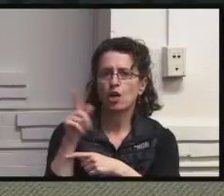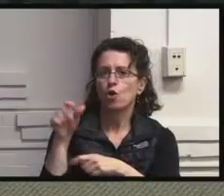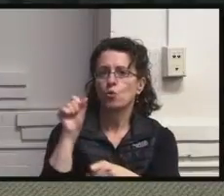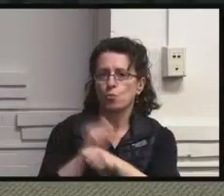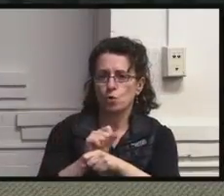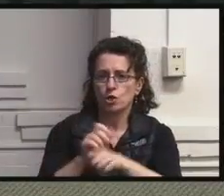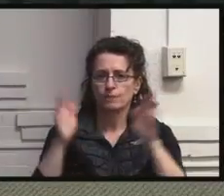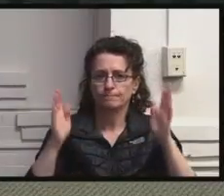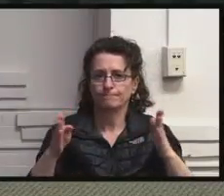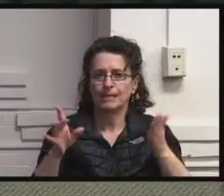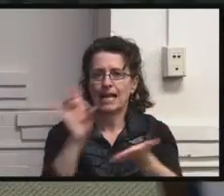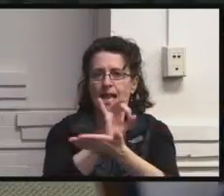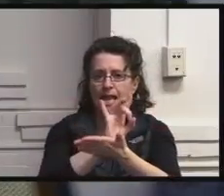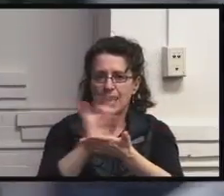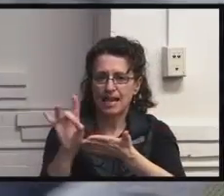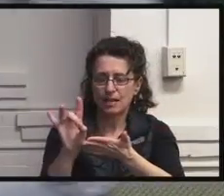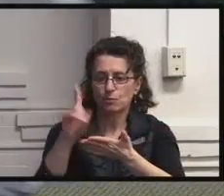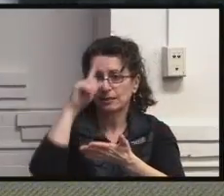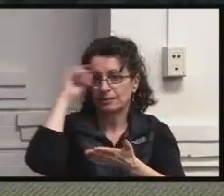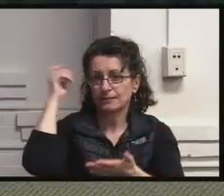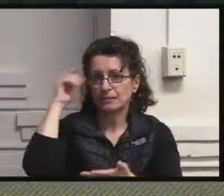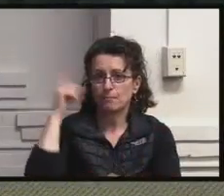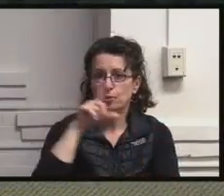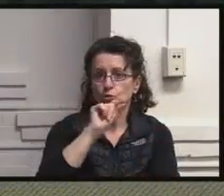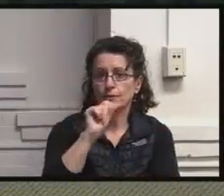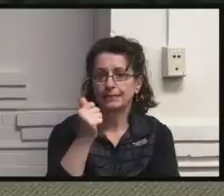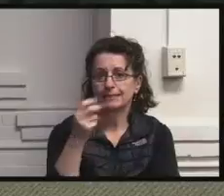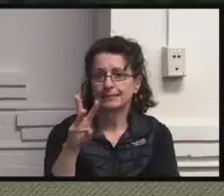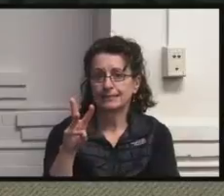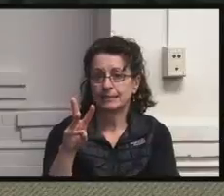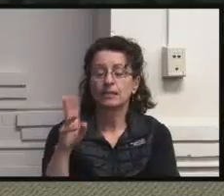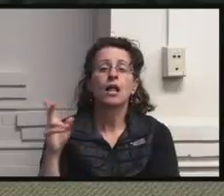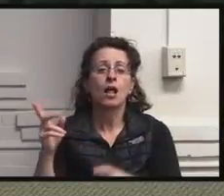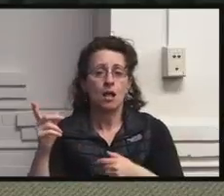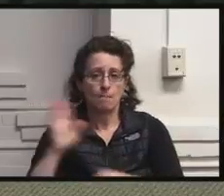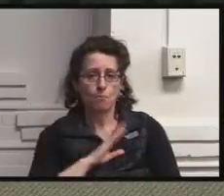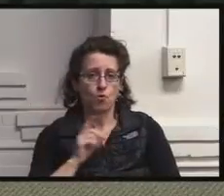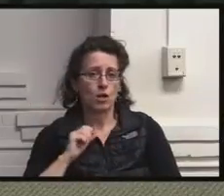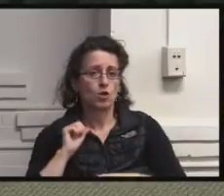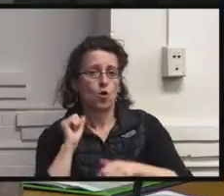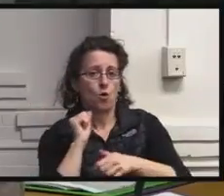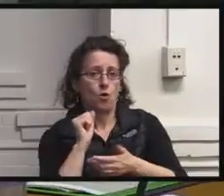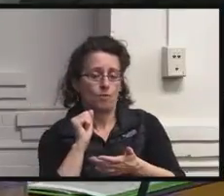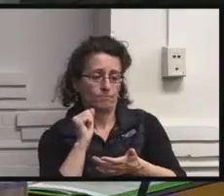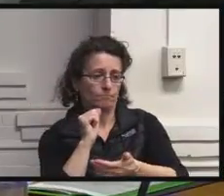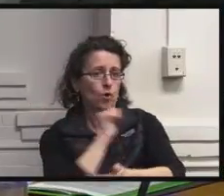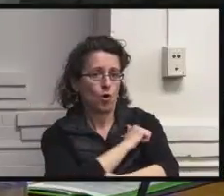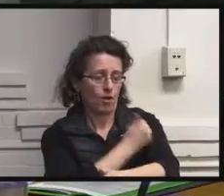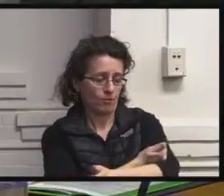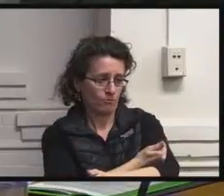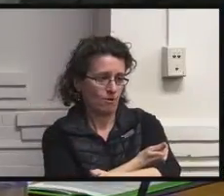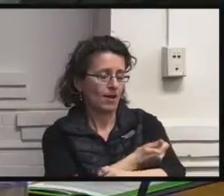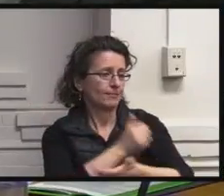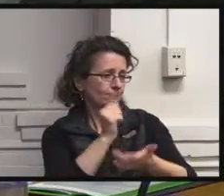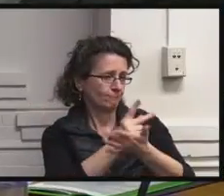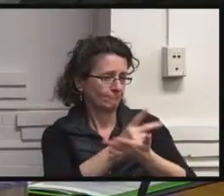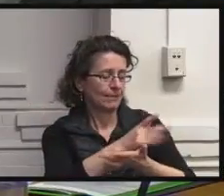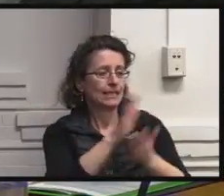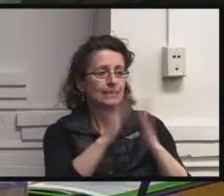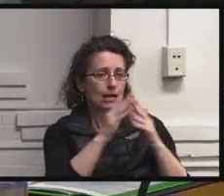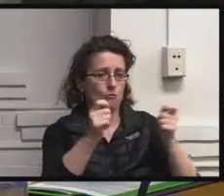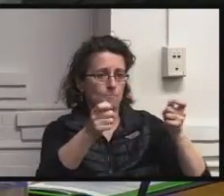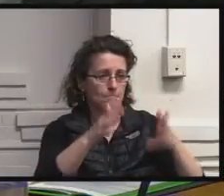the summer of 2016, and that we authorize the town manager to communicate that endorsement to